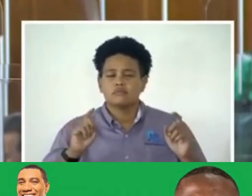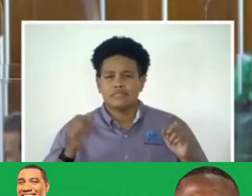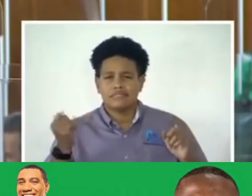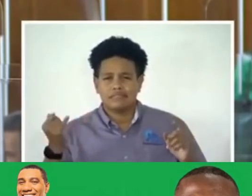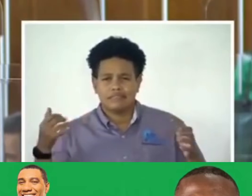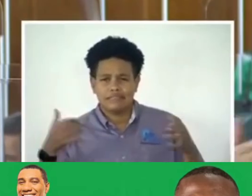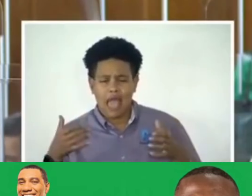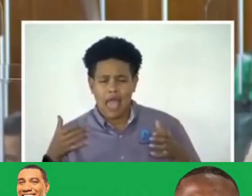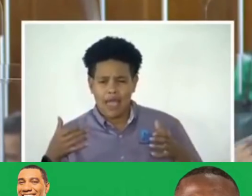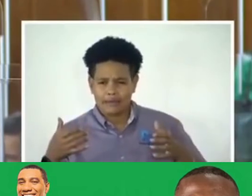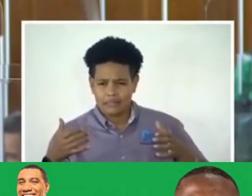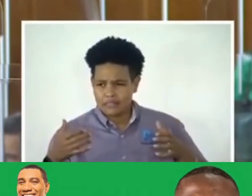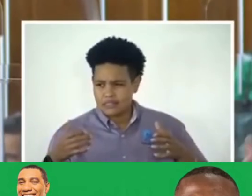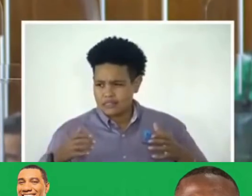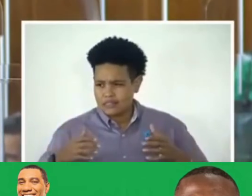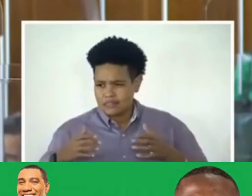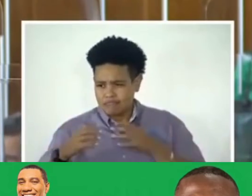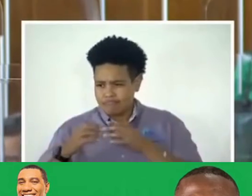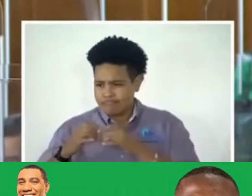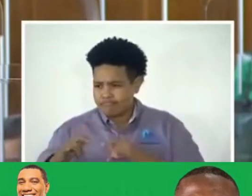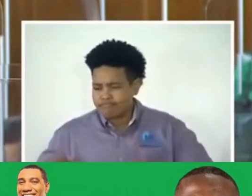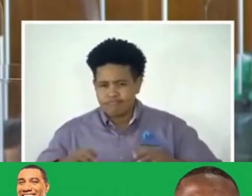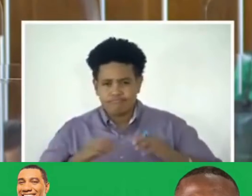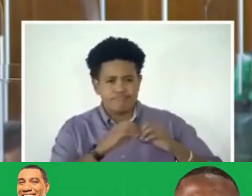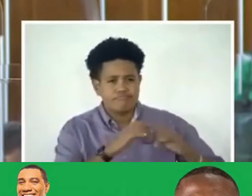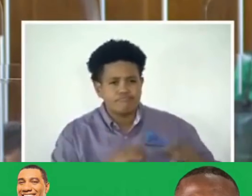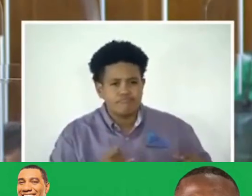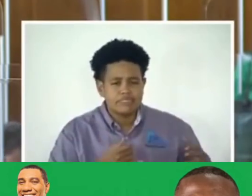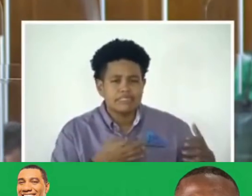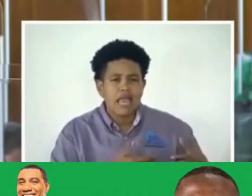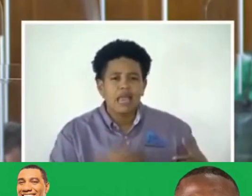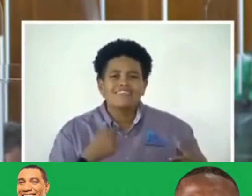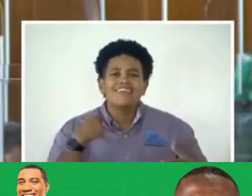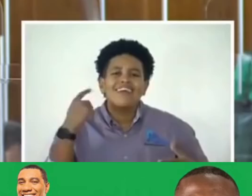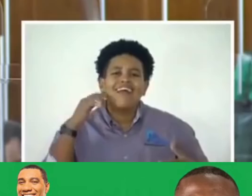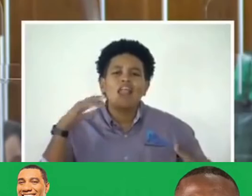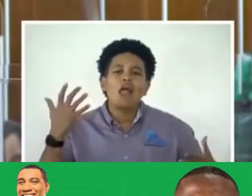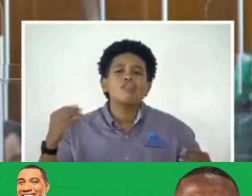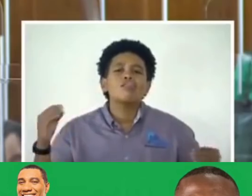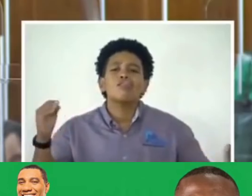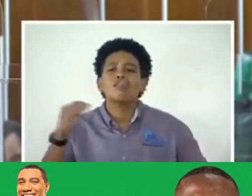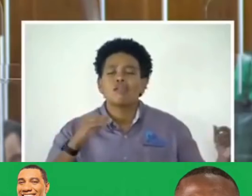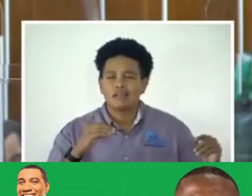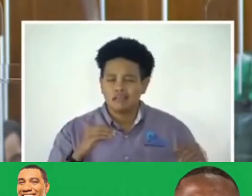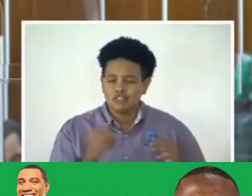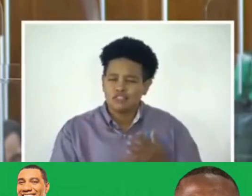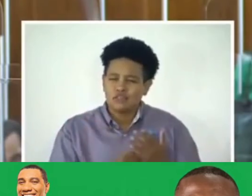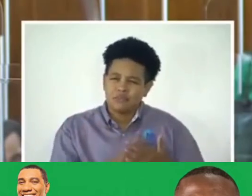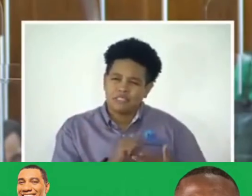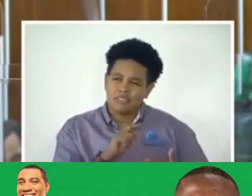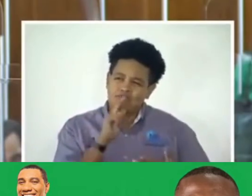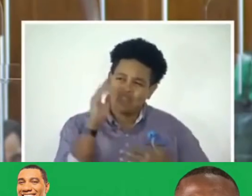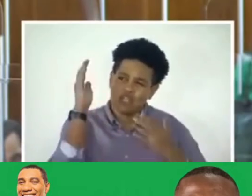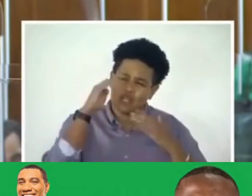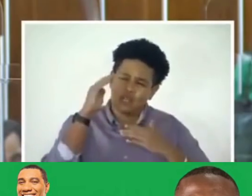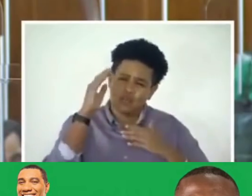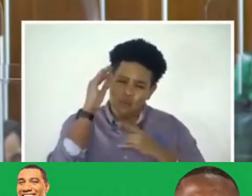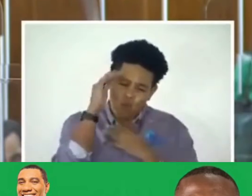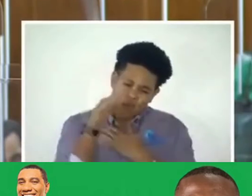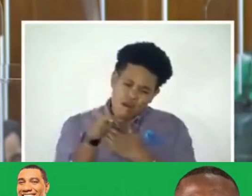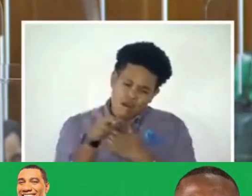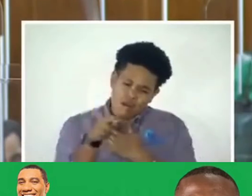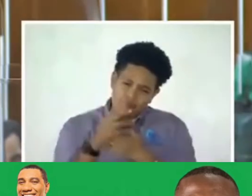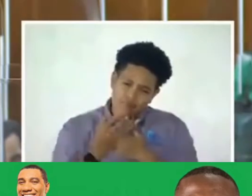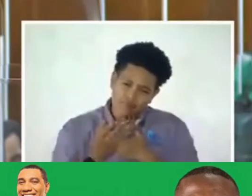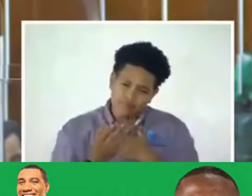Labour Party has so far not commented on the incident since the police confirmed the report against a Central Westmoreland Member of Parliament. Senator